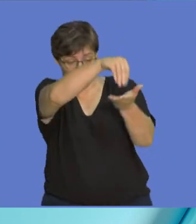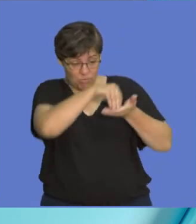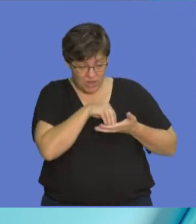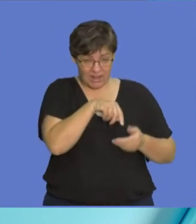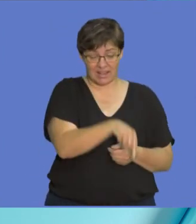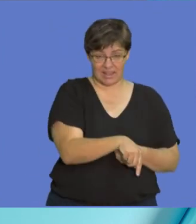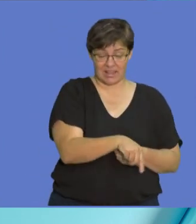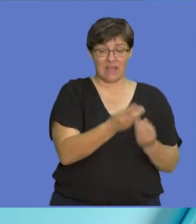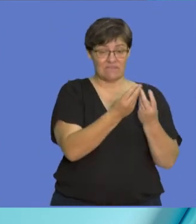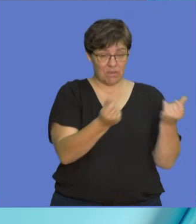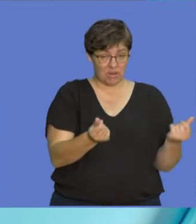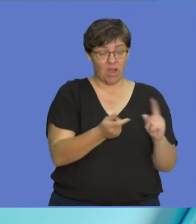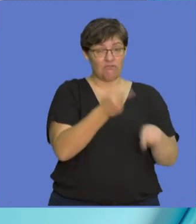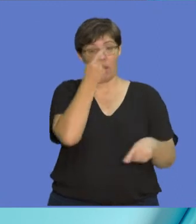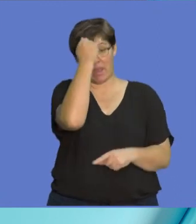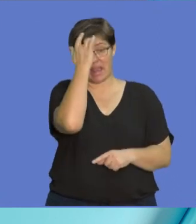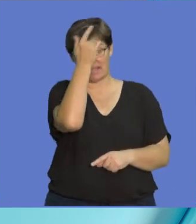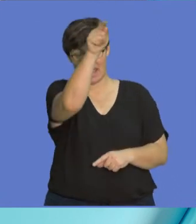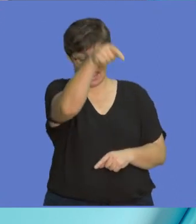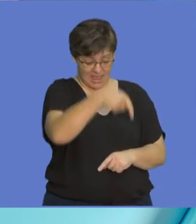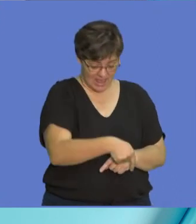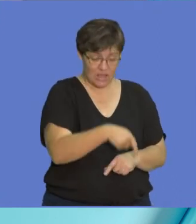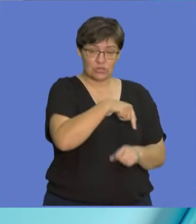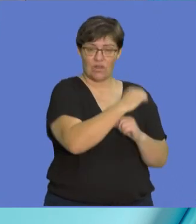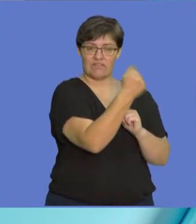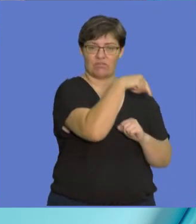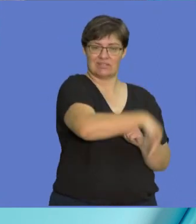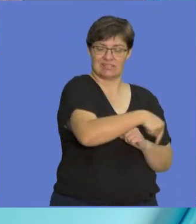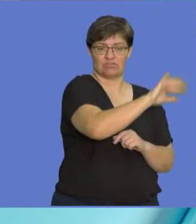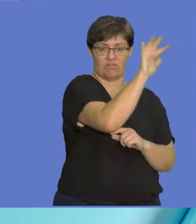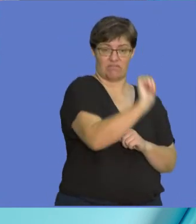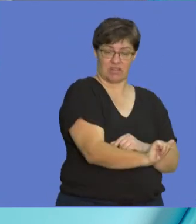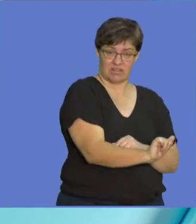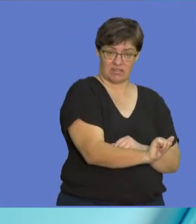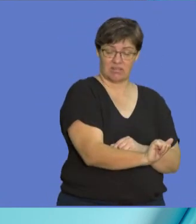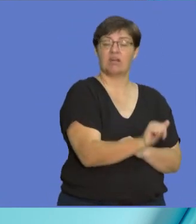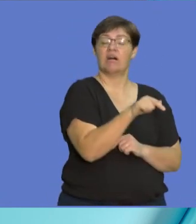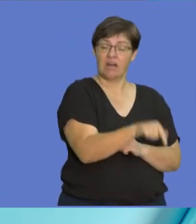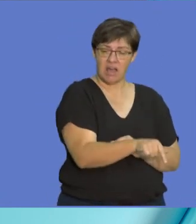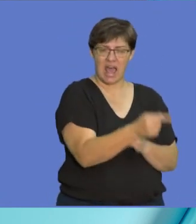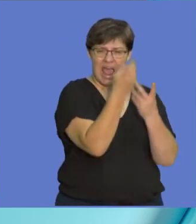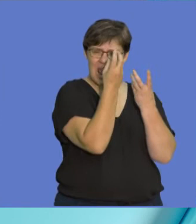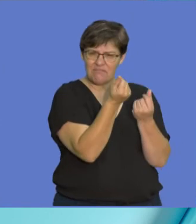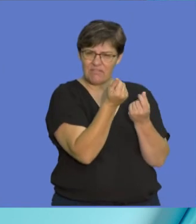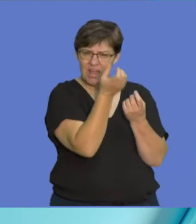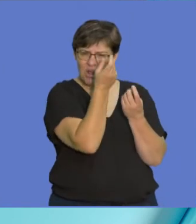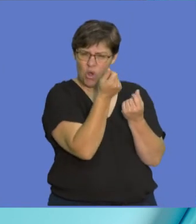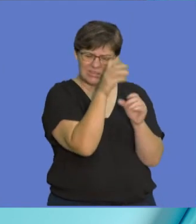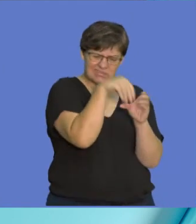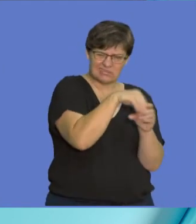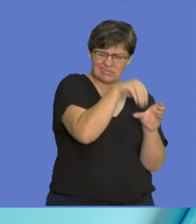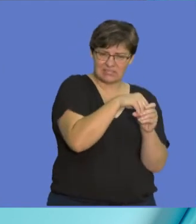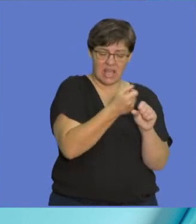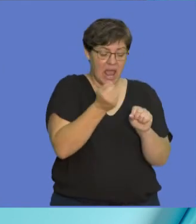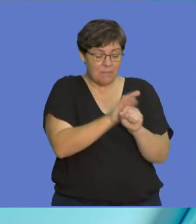raw material, in this case the fabric, from India to our factory in South Africa, all the costs involved will